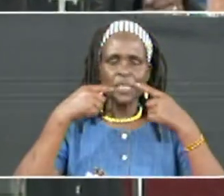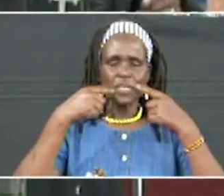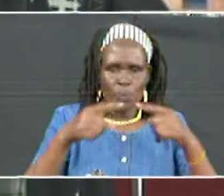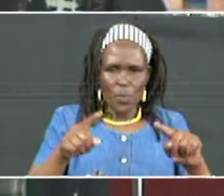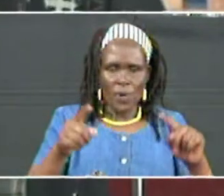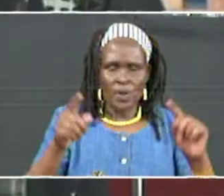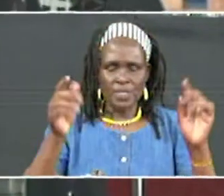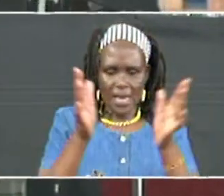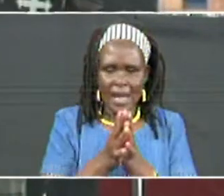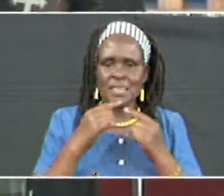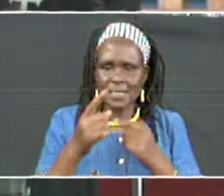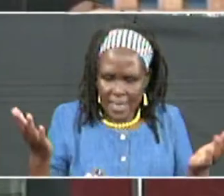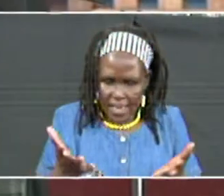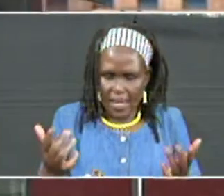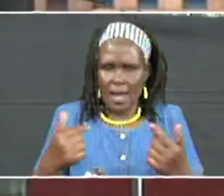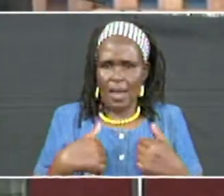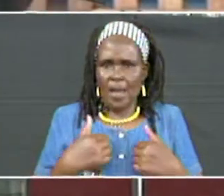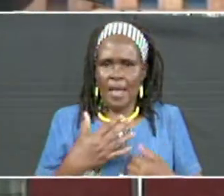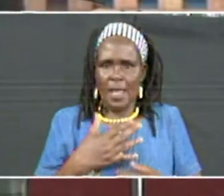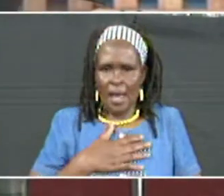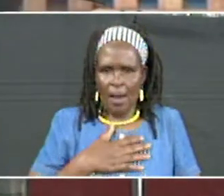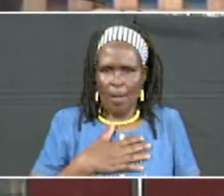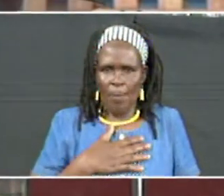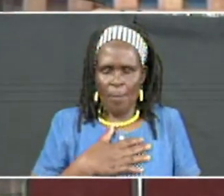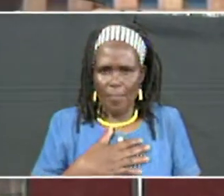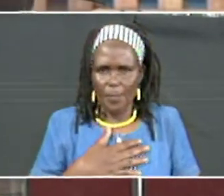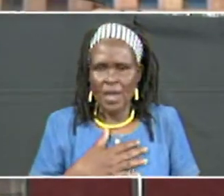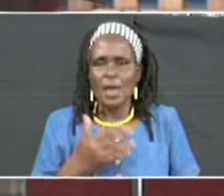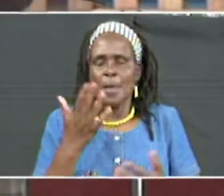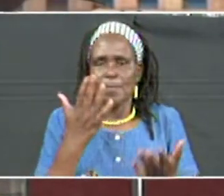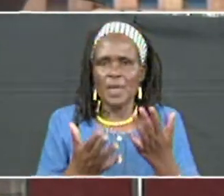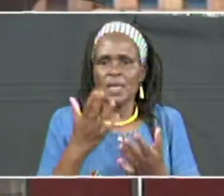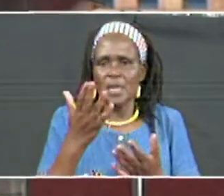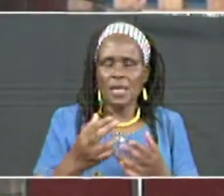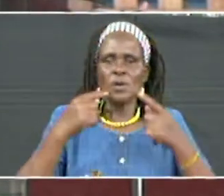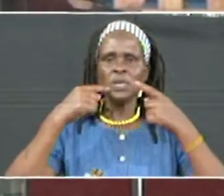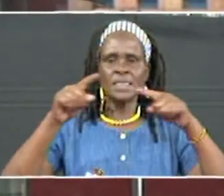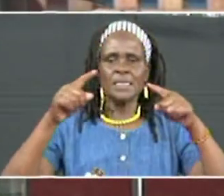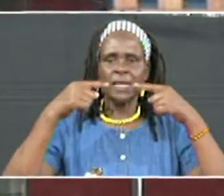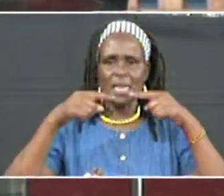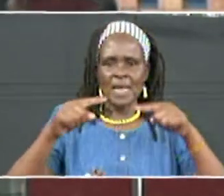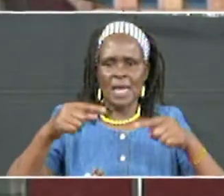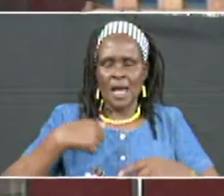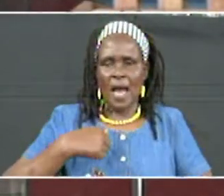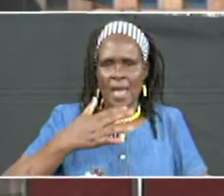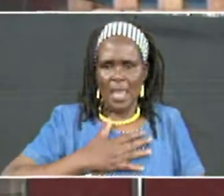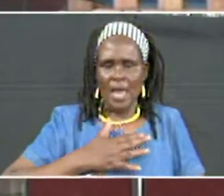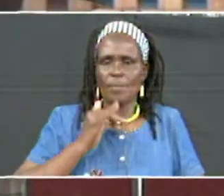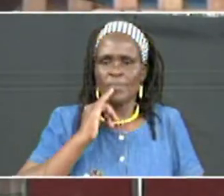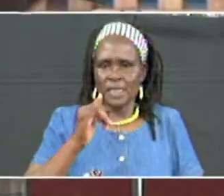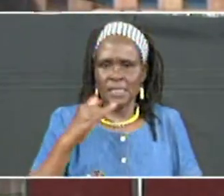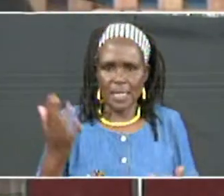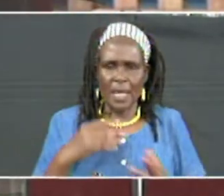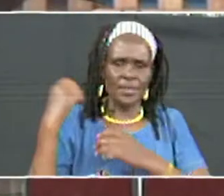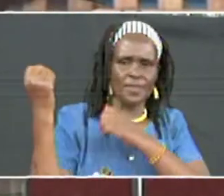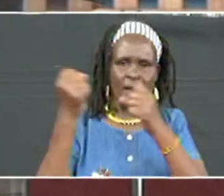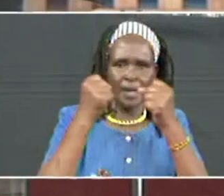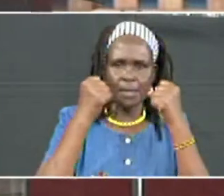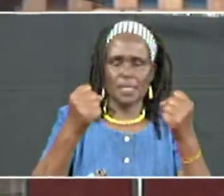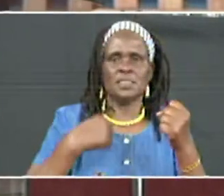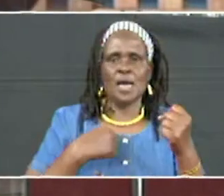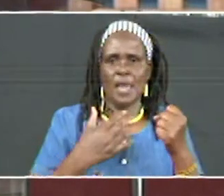here I am. Nay, he will declare, I am is here. The great I am